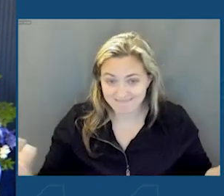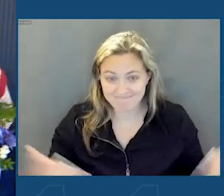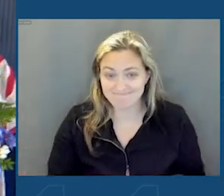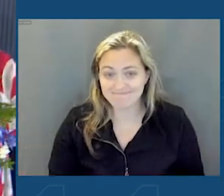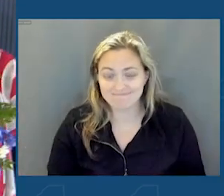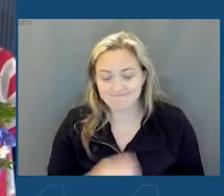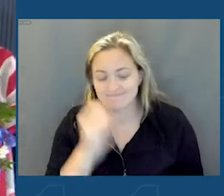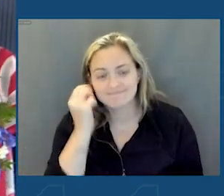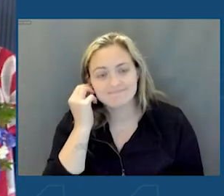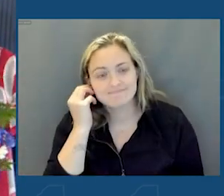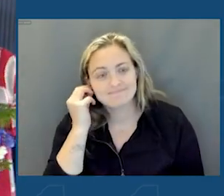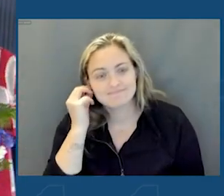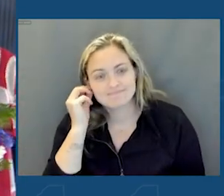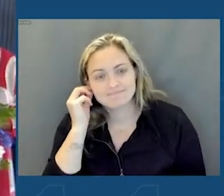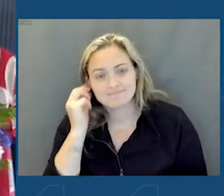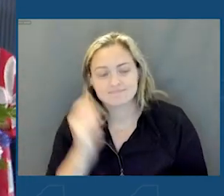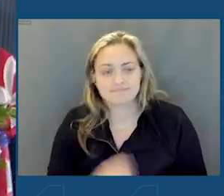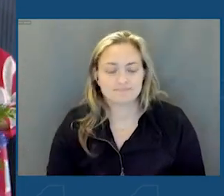much.